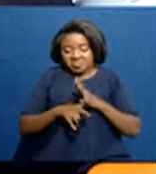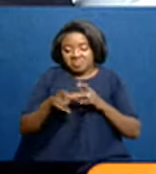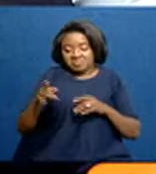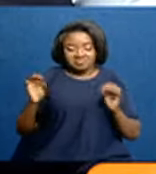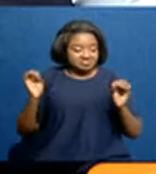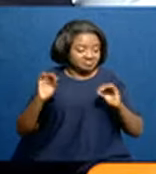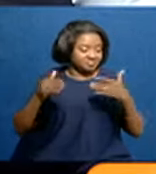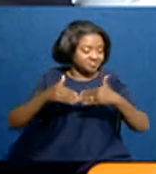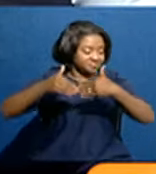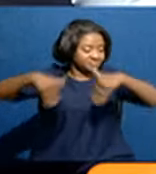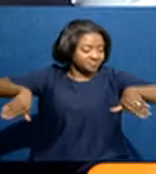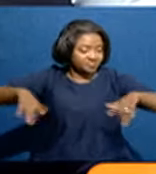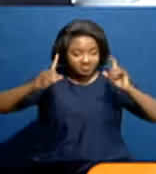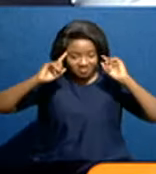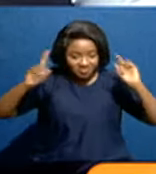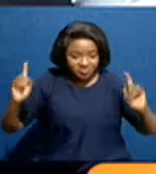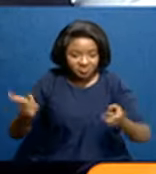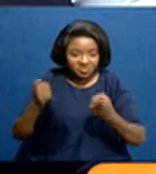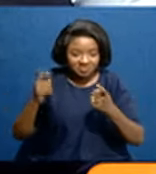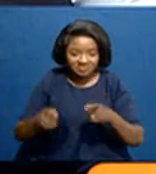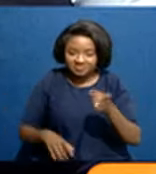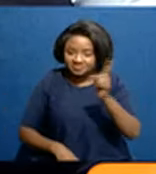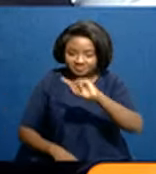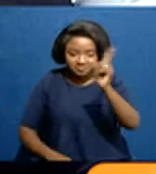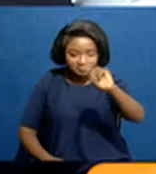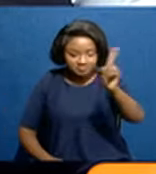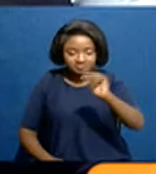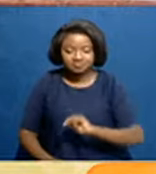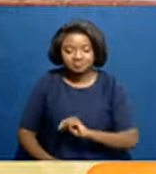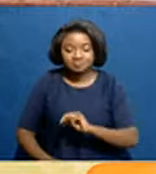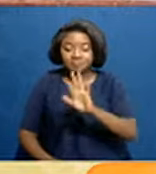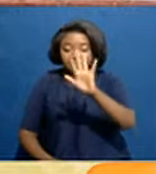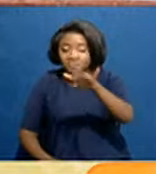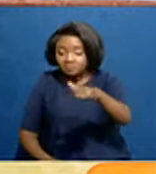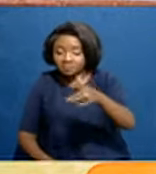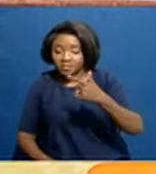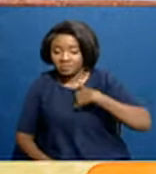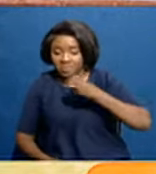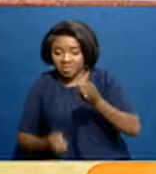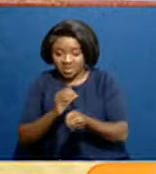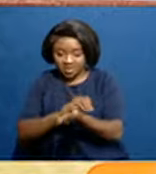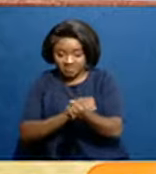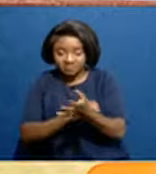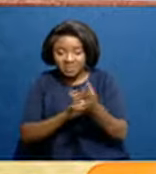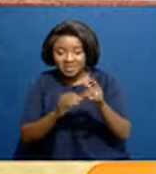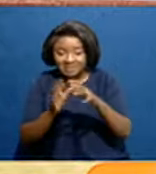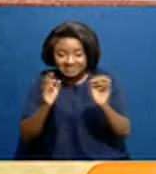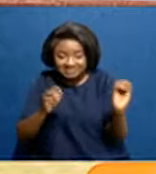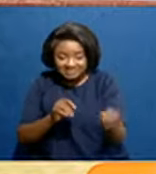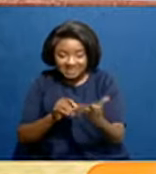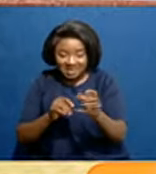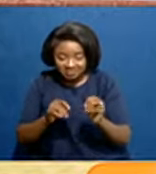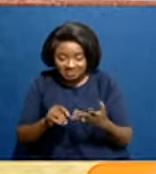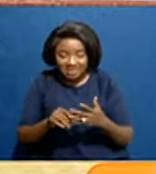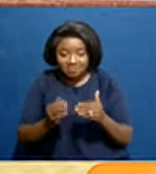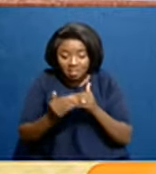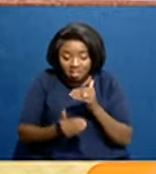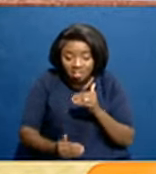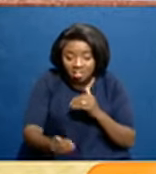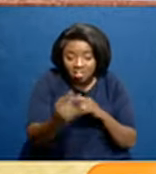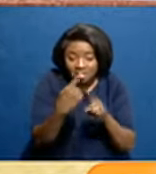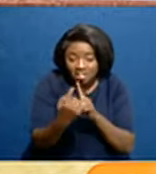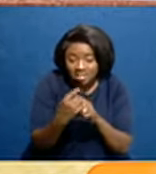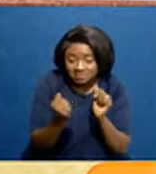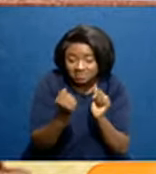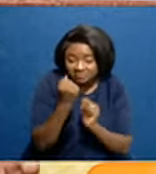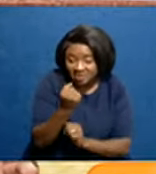Jeff, I talked about the growth of slums in this country. Again, they do nothing. In 5-10 years' time,